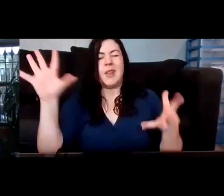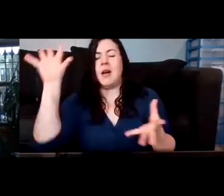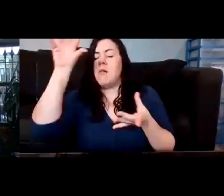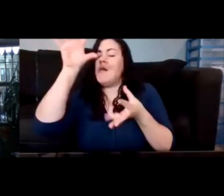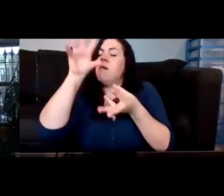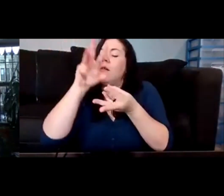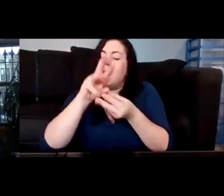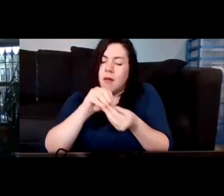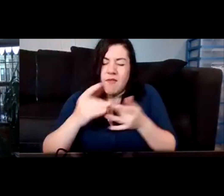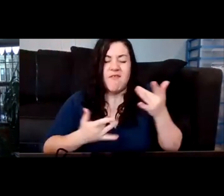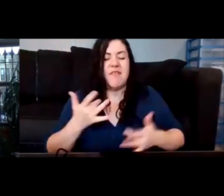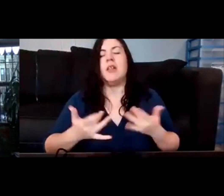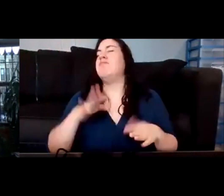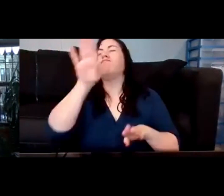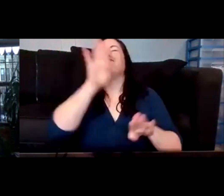self.